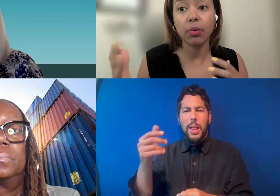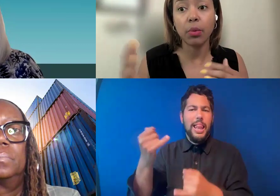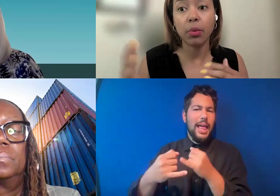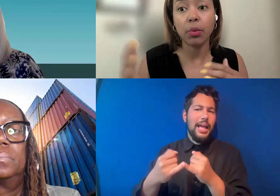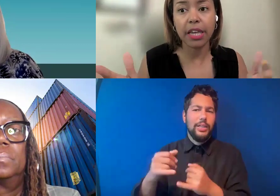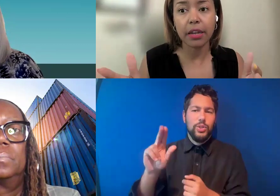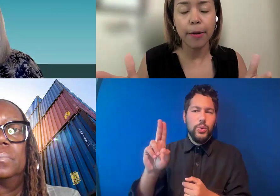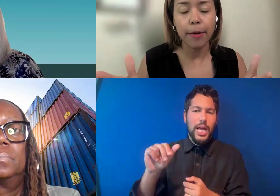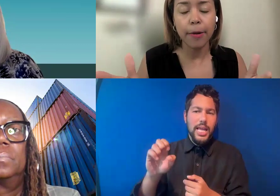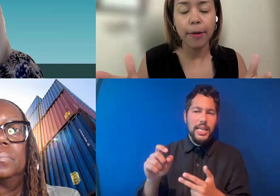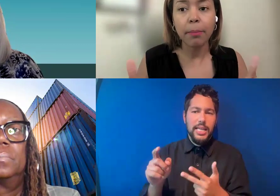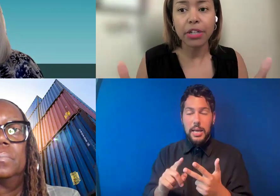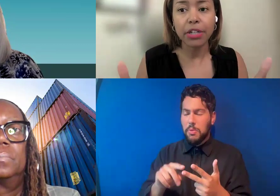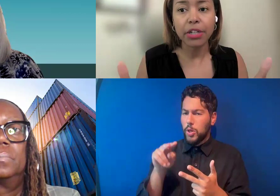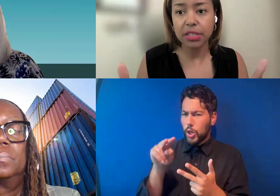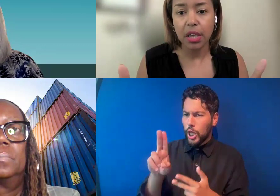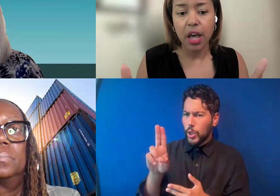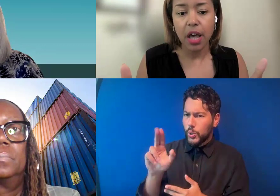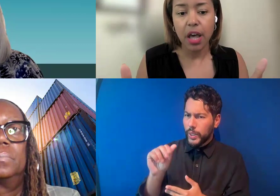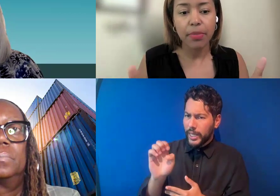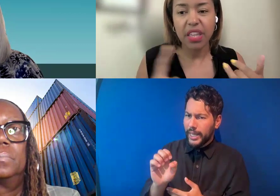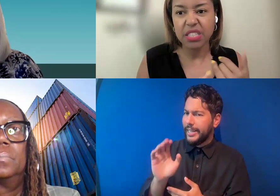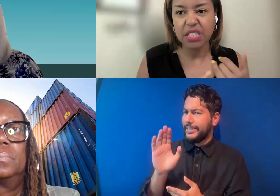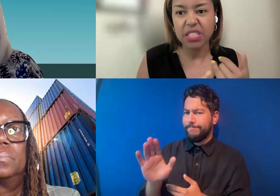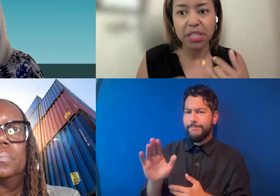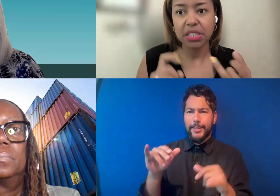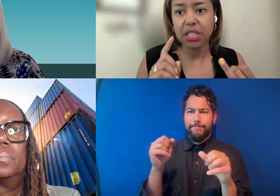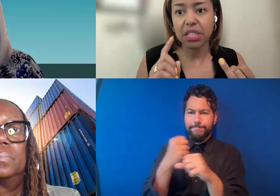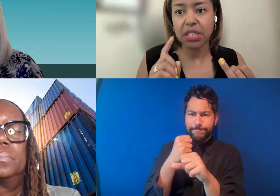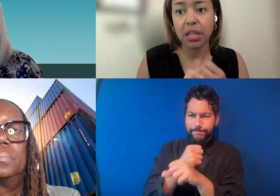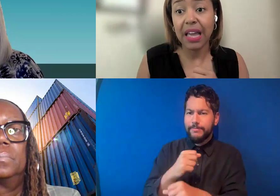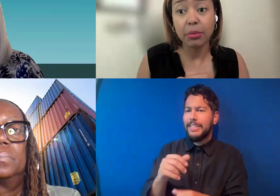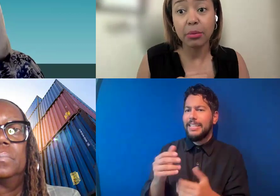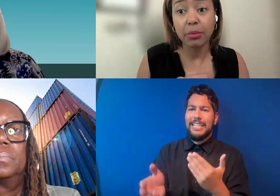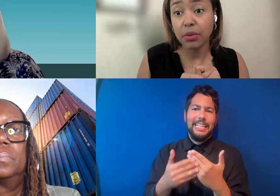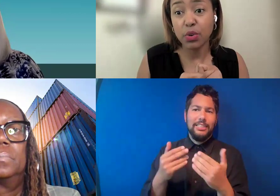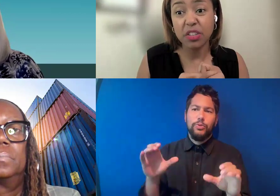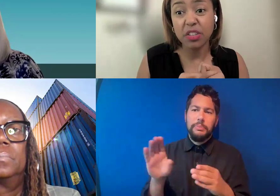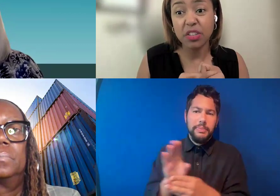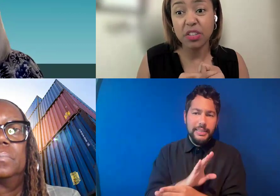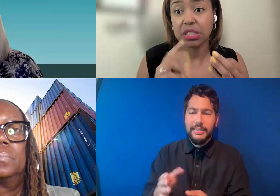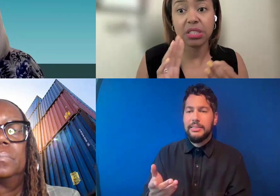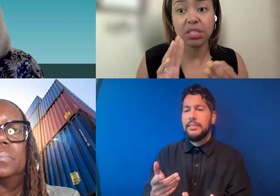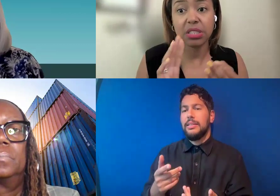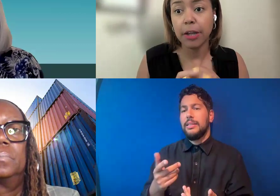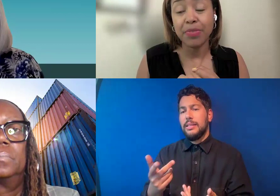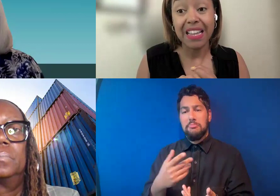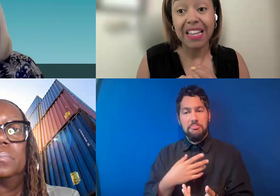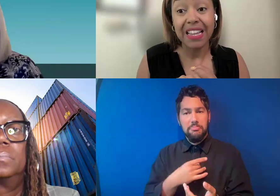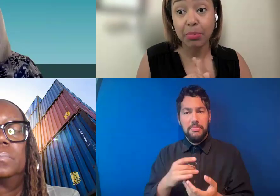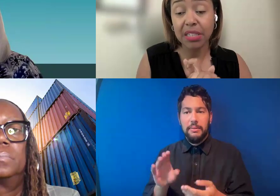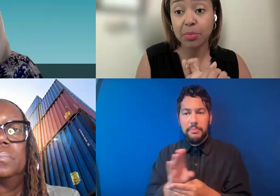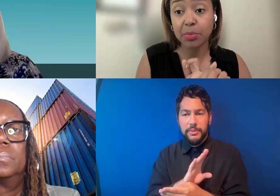the UAE, when we looked at all of the metrics, the ease of doing business, the likability of US-based